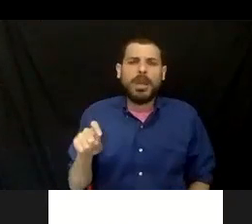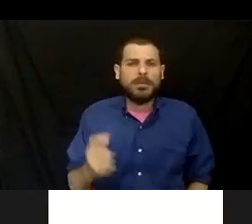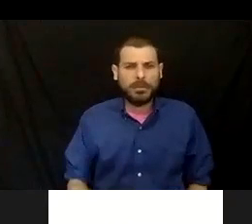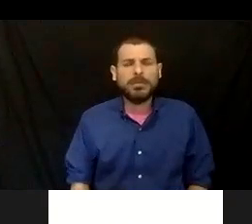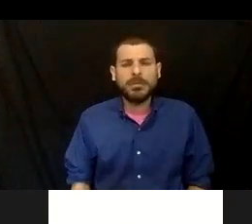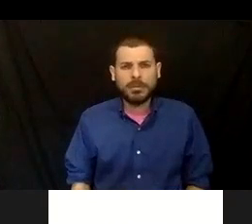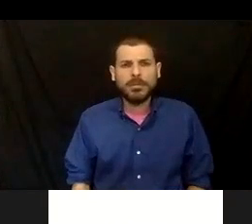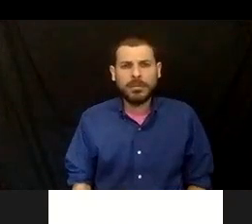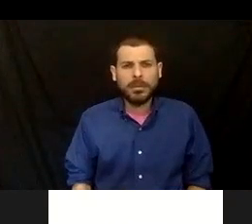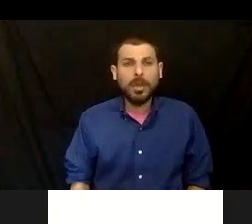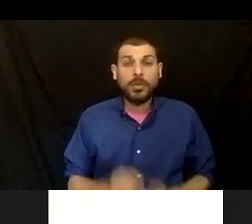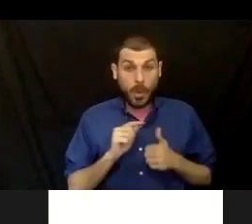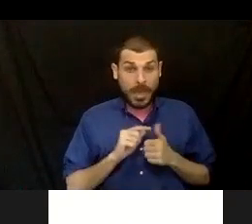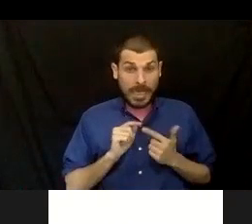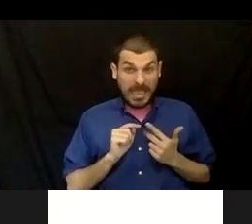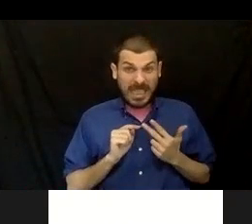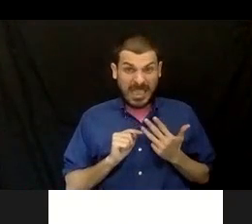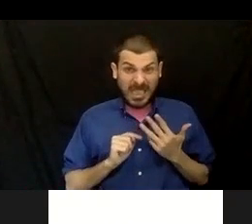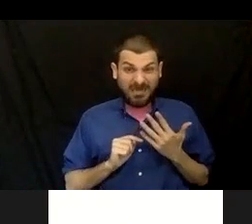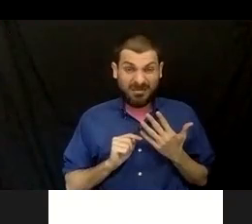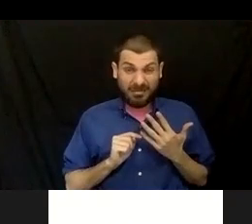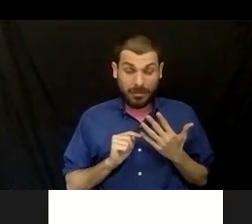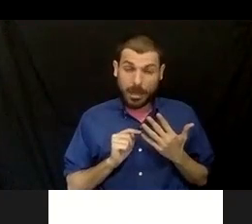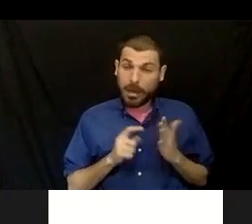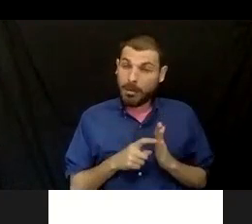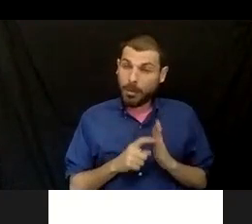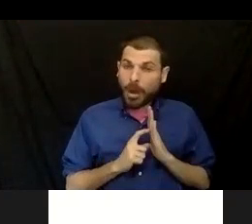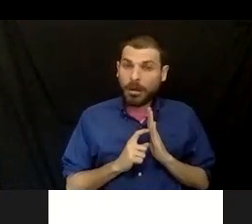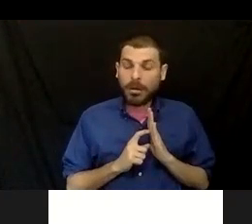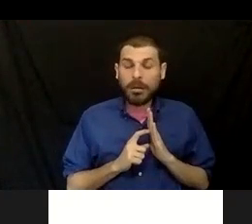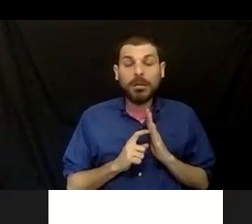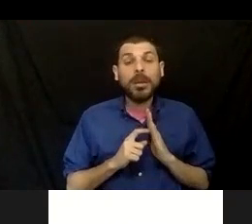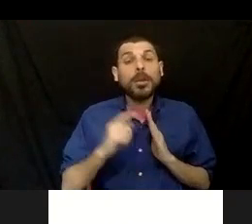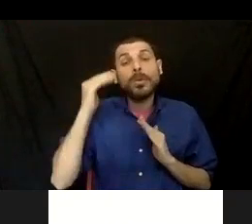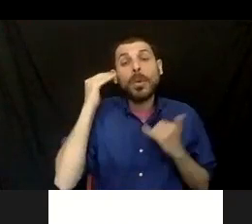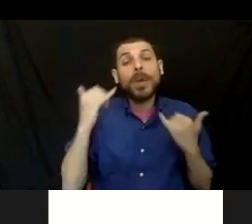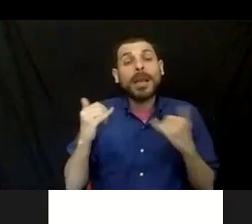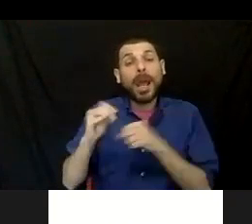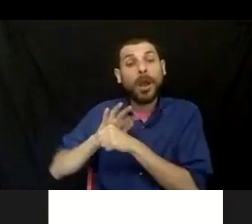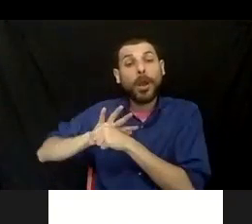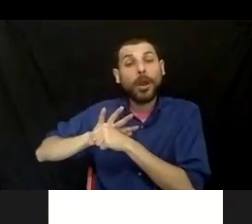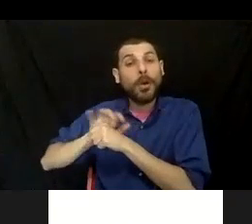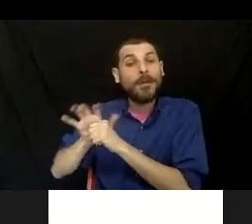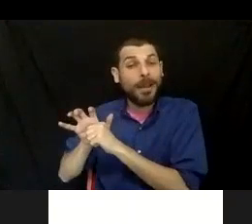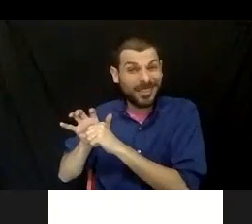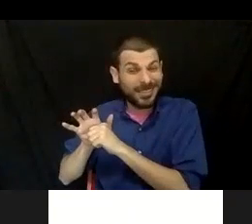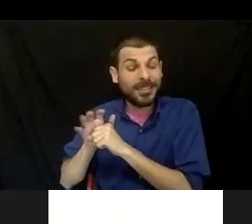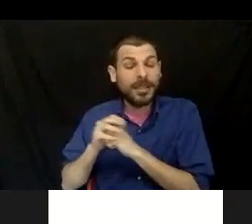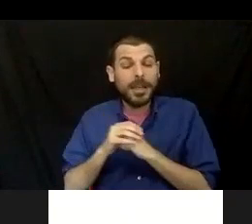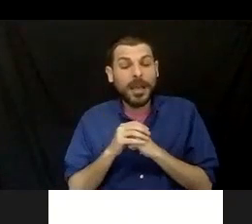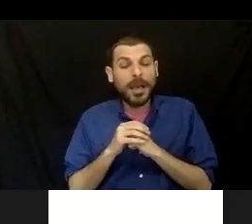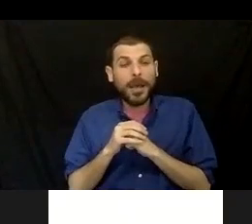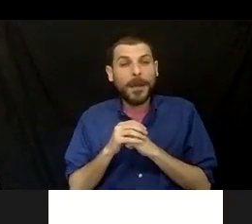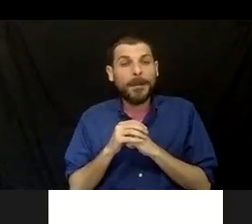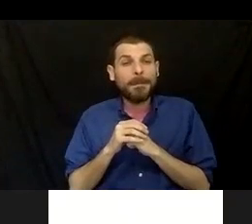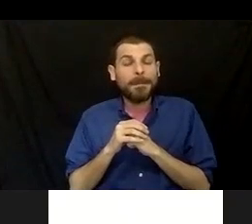qualifications are important because in light of COVID-19, there's been a little